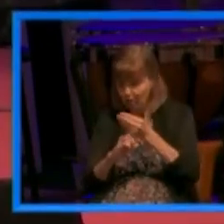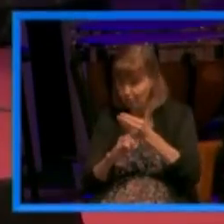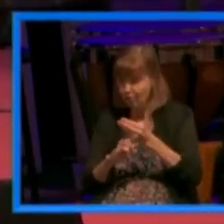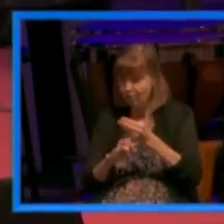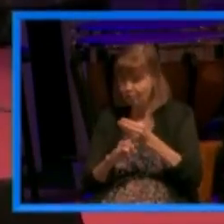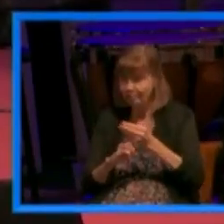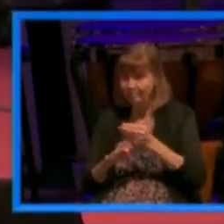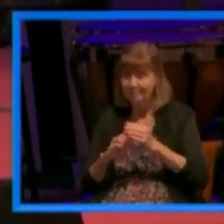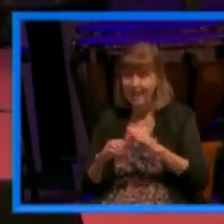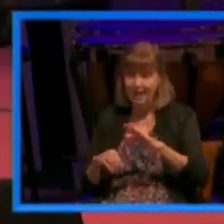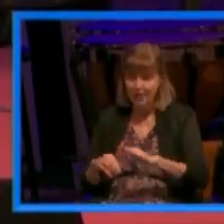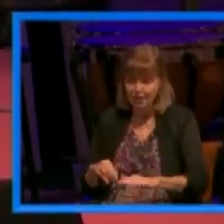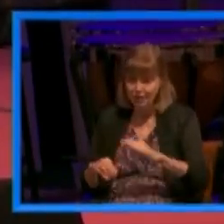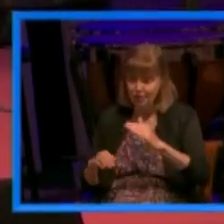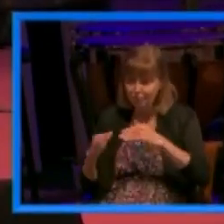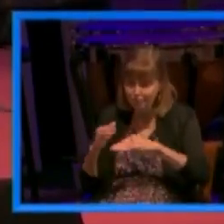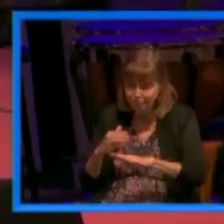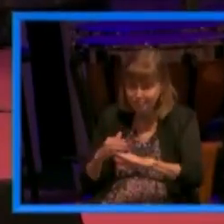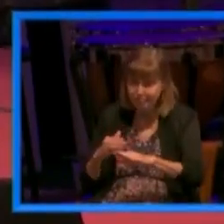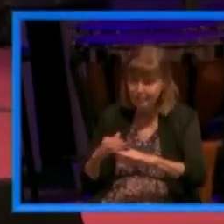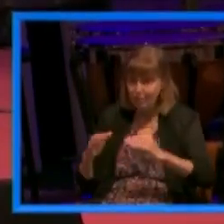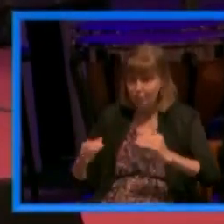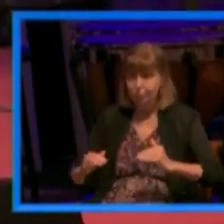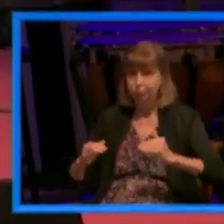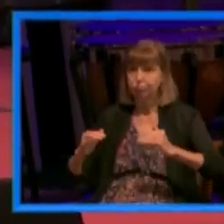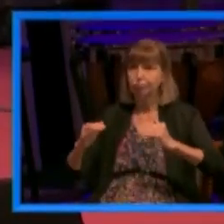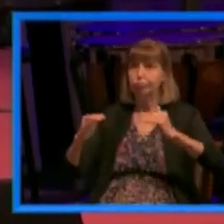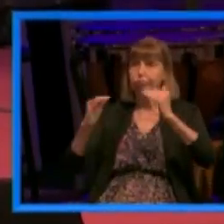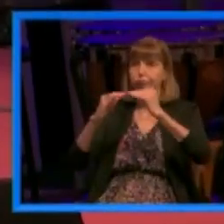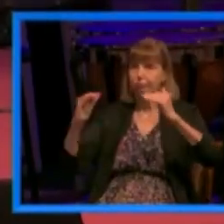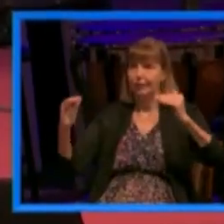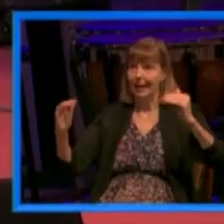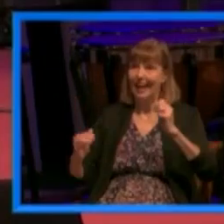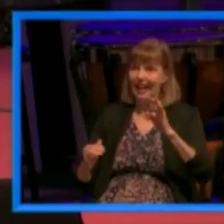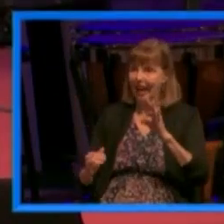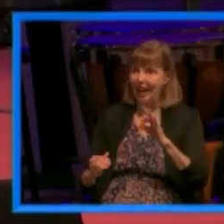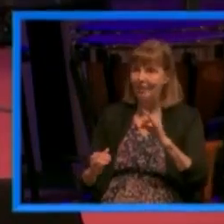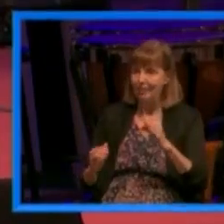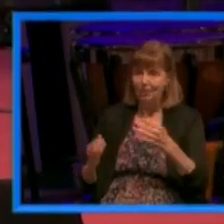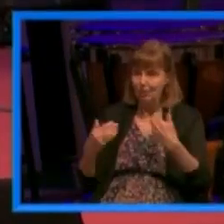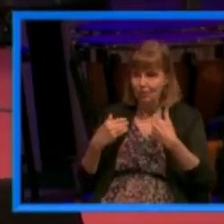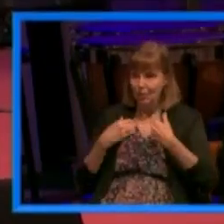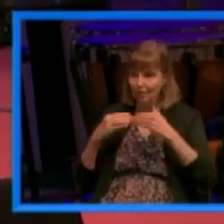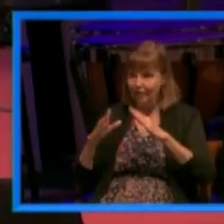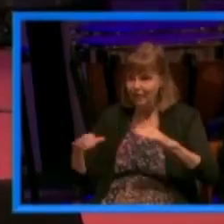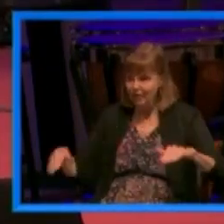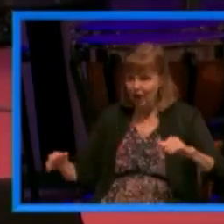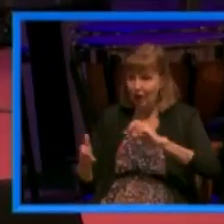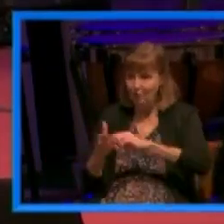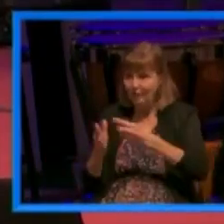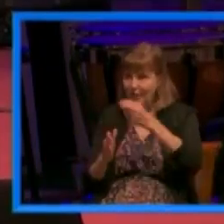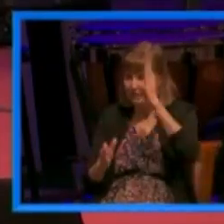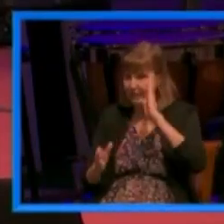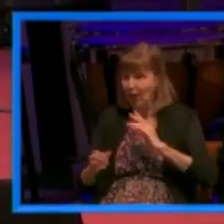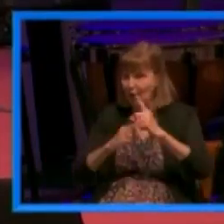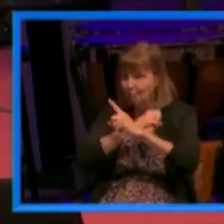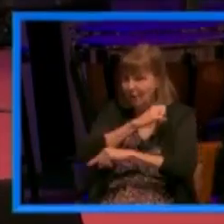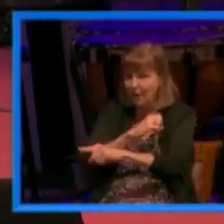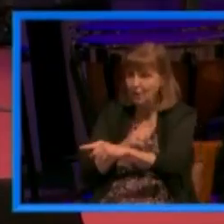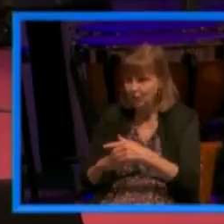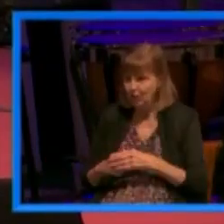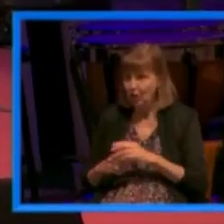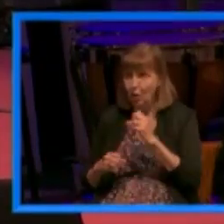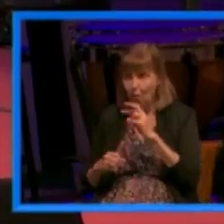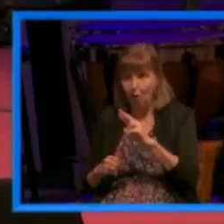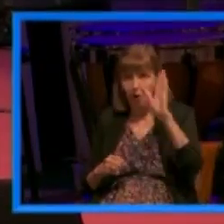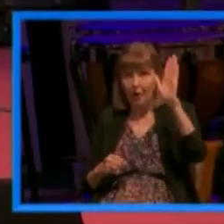the level where if you don't have a child, you are seen as against God, cursed by God, or separated from the will of God.